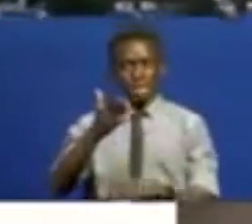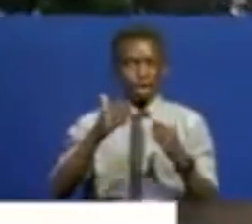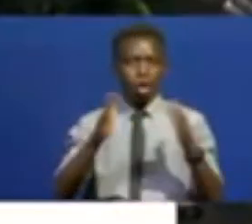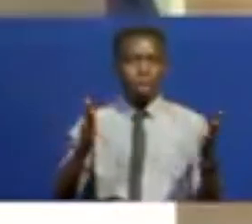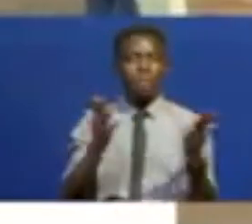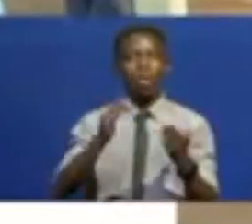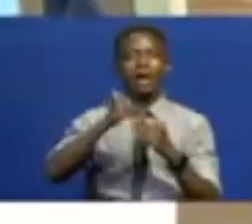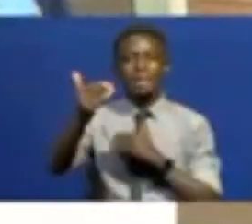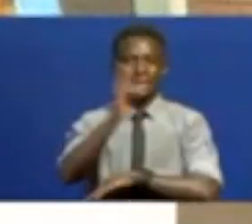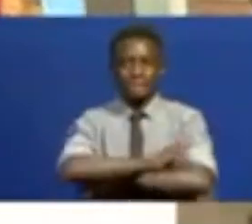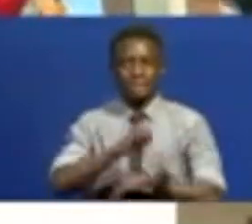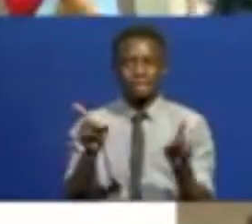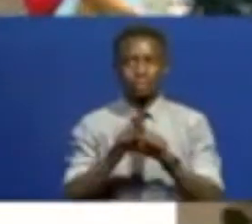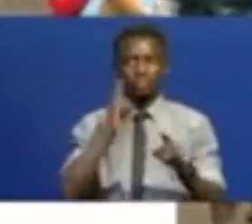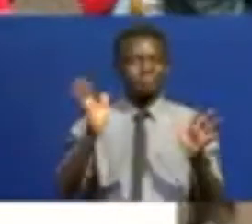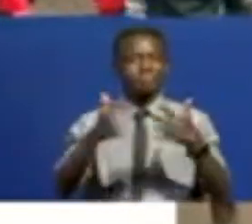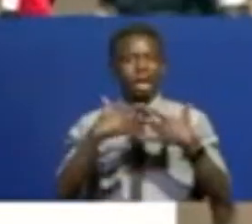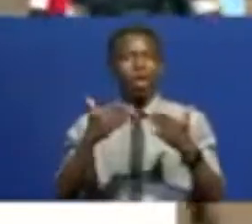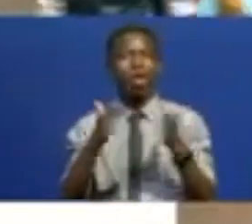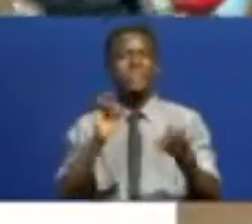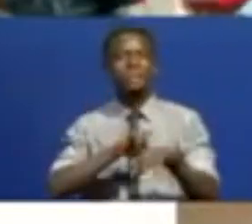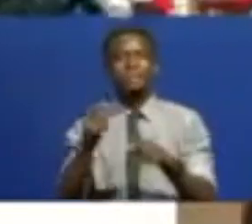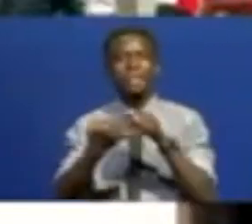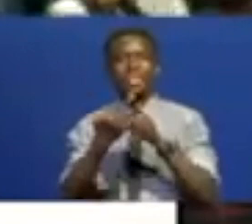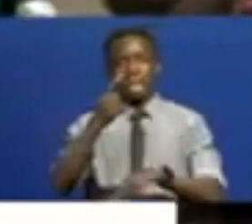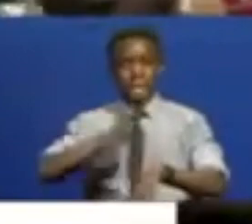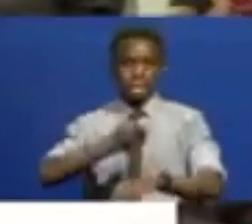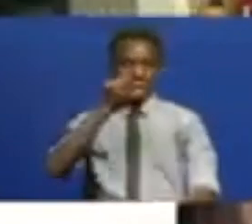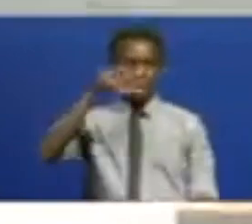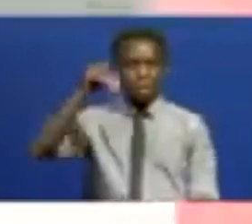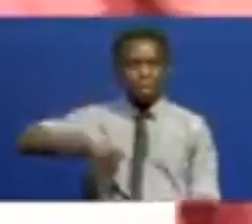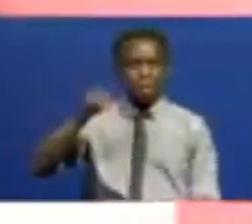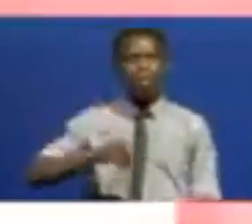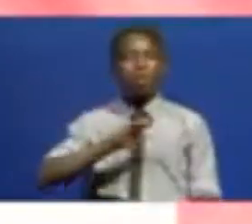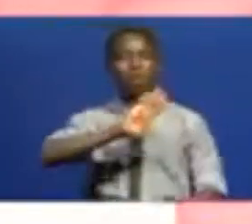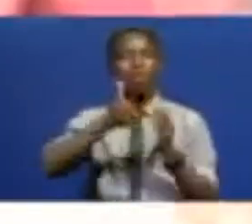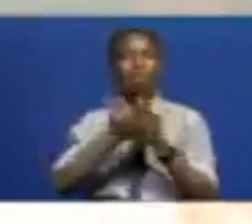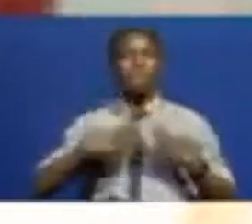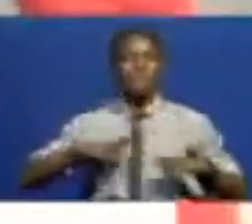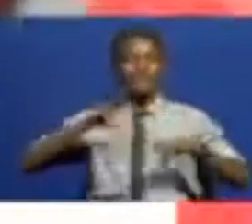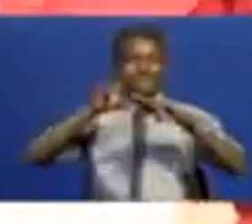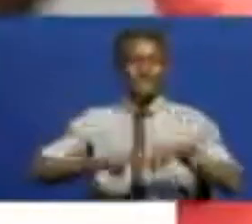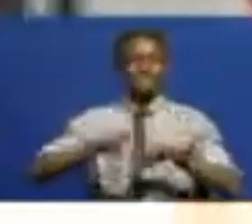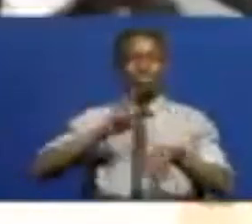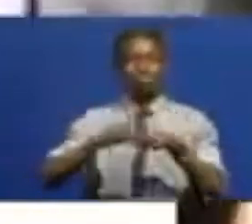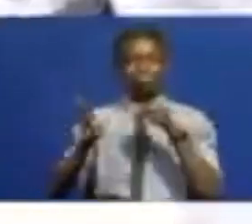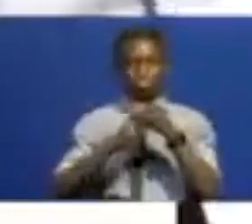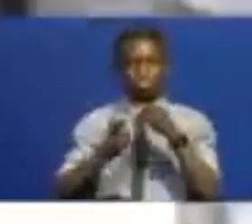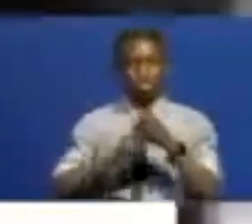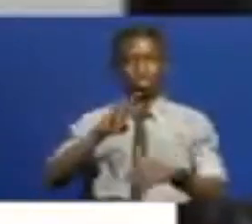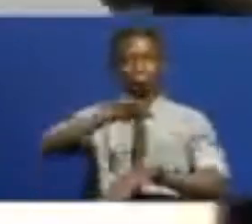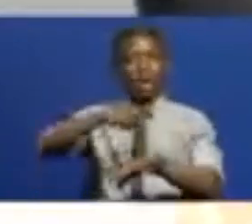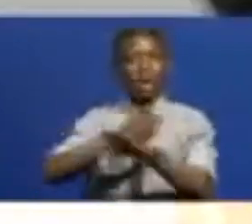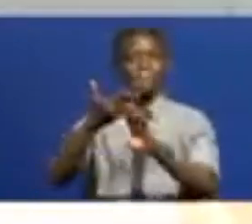The stadium gates open at 3 a.m. and members of the public should be seated by 7 a.m., 2 hours before the start of the